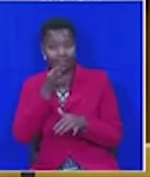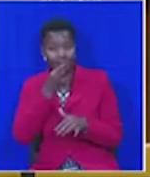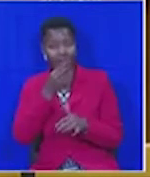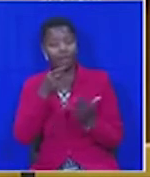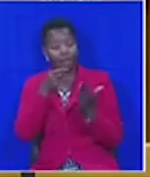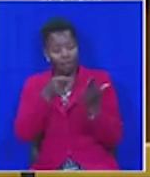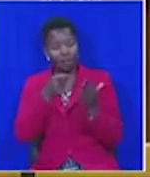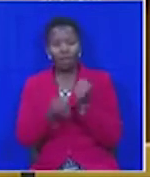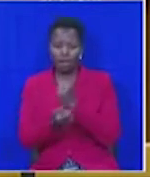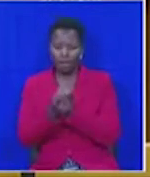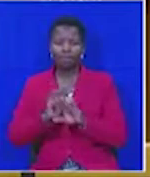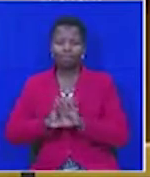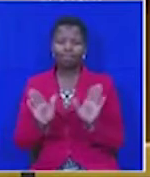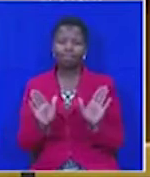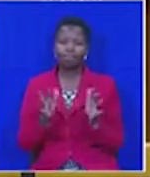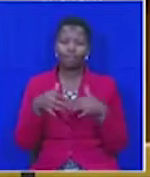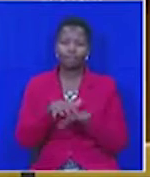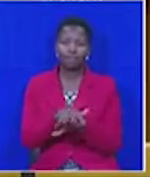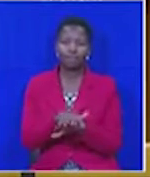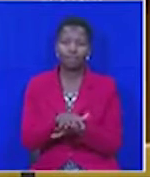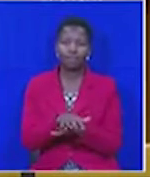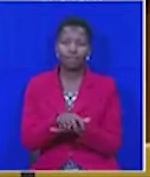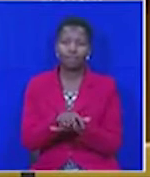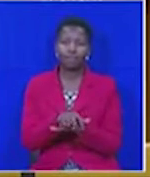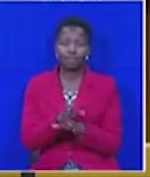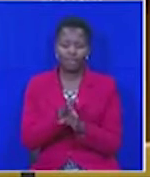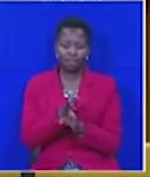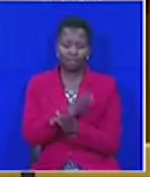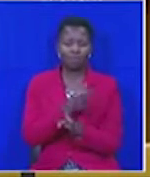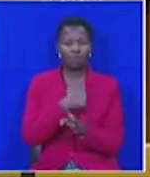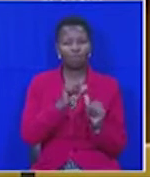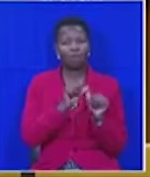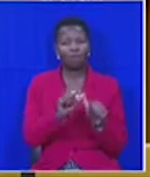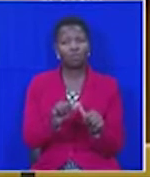Before ni ya mahlweni na speech xa mina ni la ku teka this opportunity ku va ni